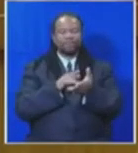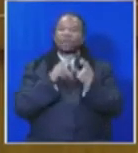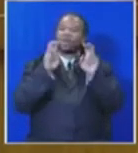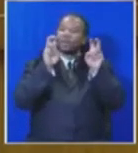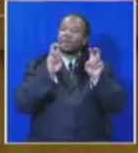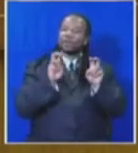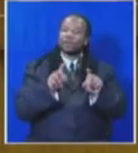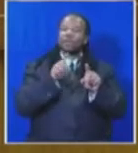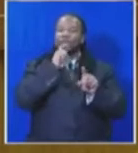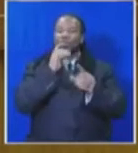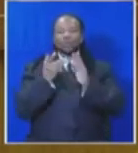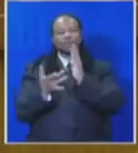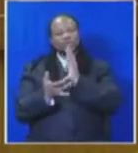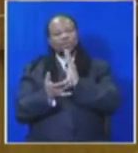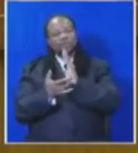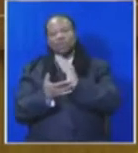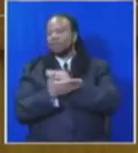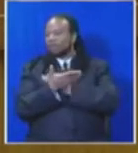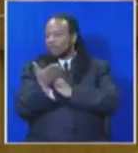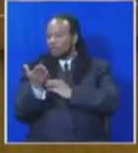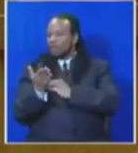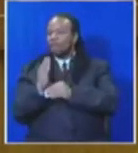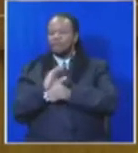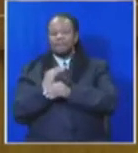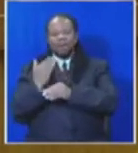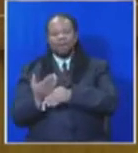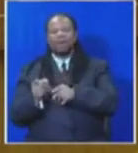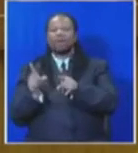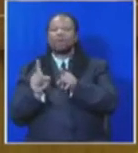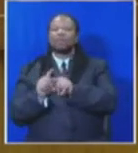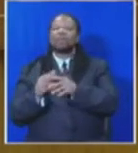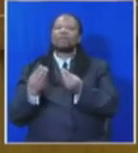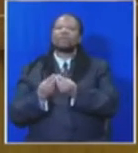of technology to empower many more people, and offsetting of high